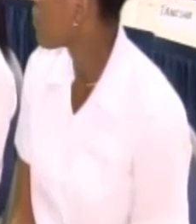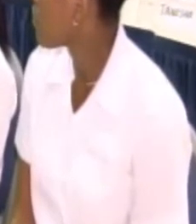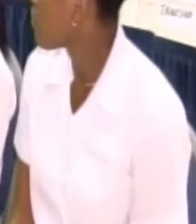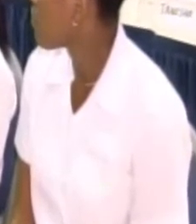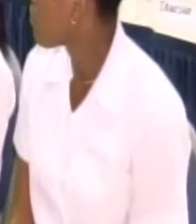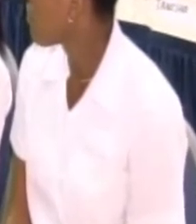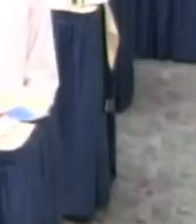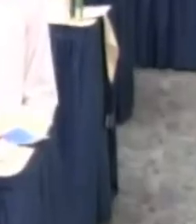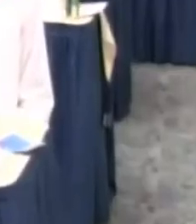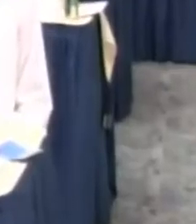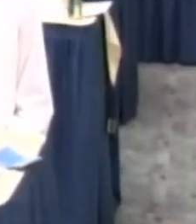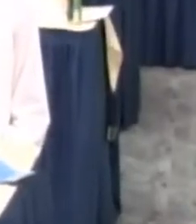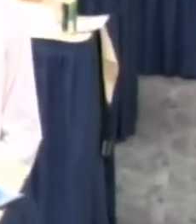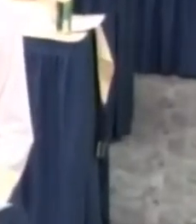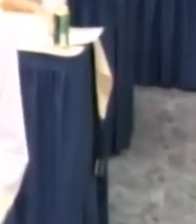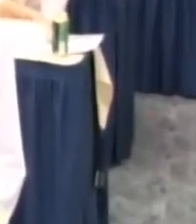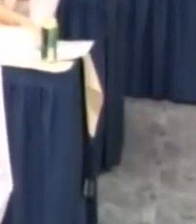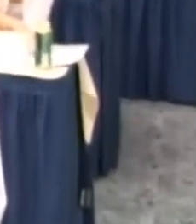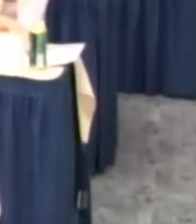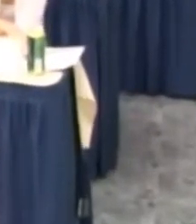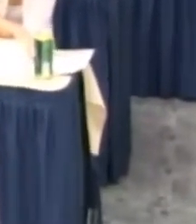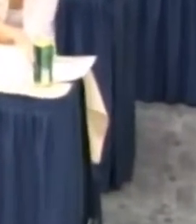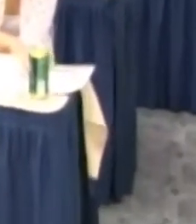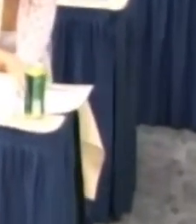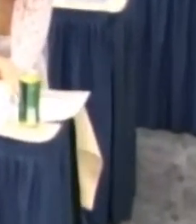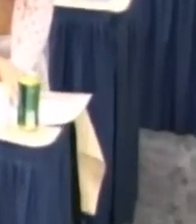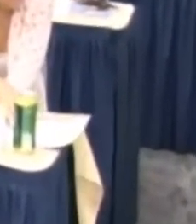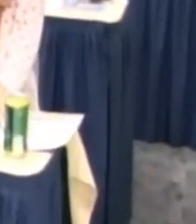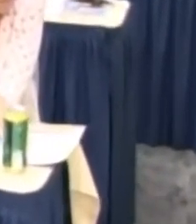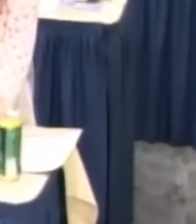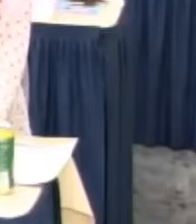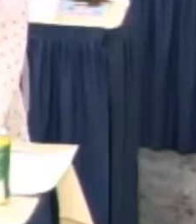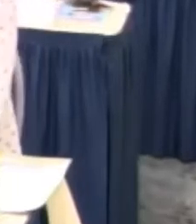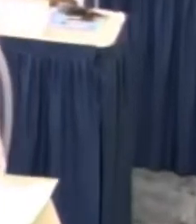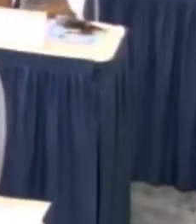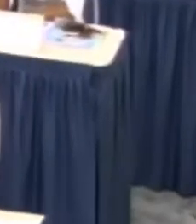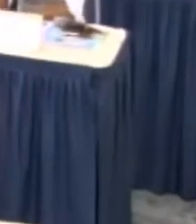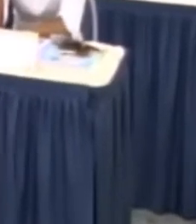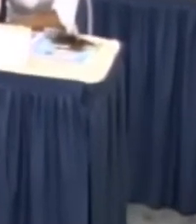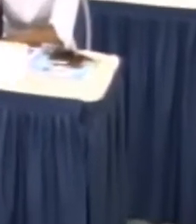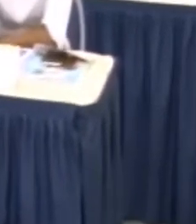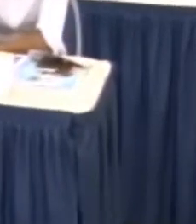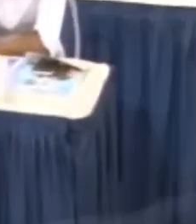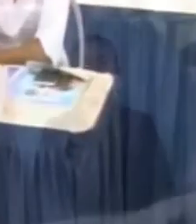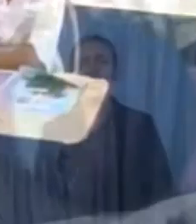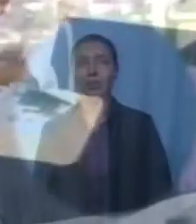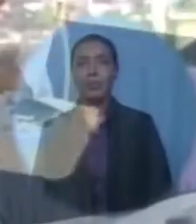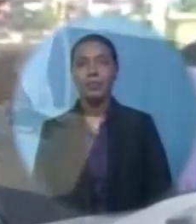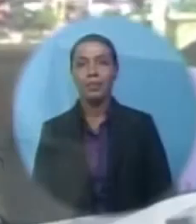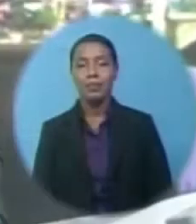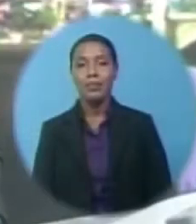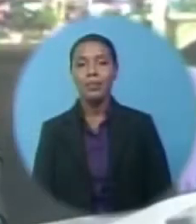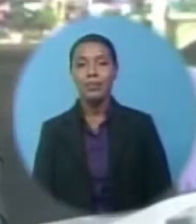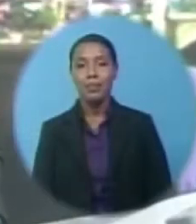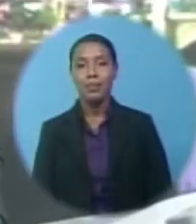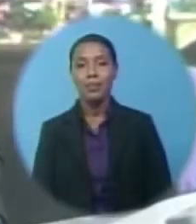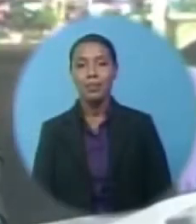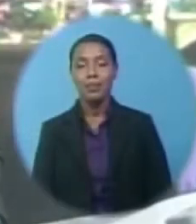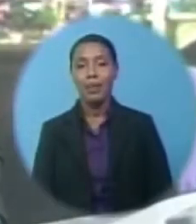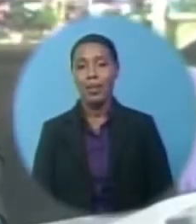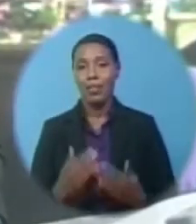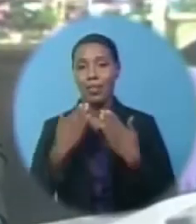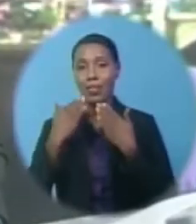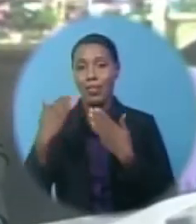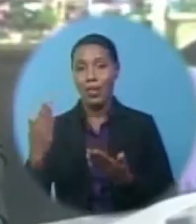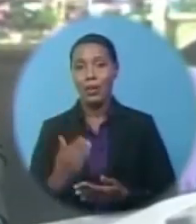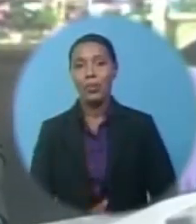December 20th and is already 95% booked. Brianne Phillips, CBC News. Thanks, Rianne.